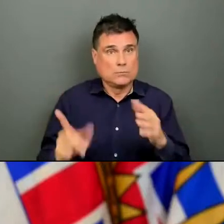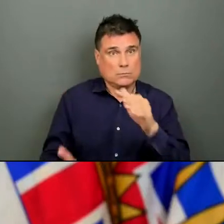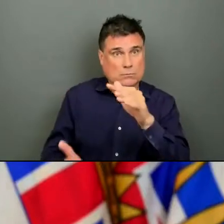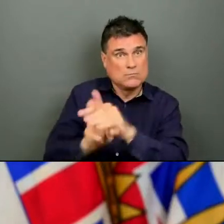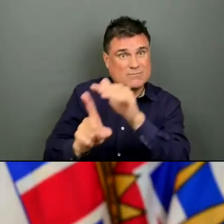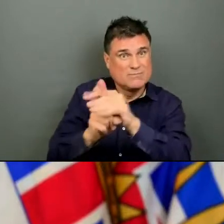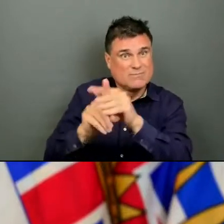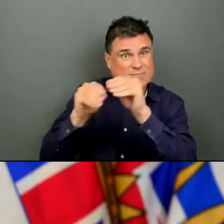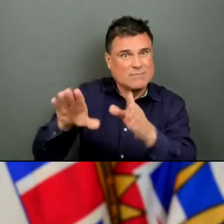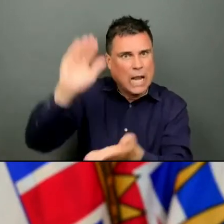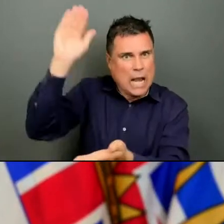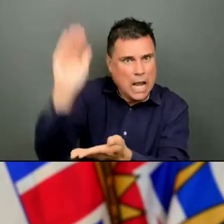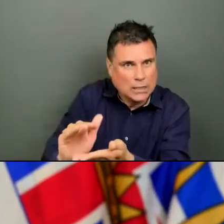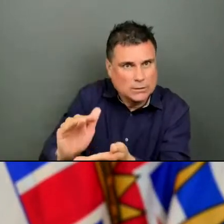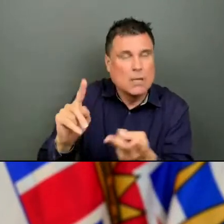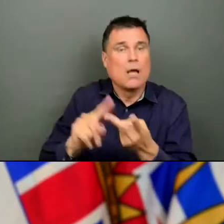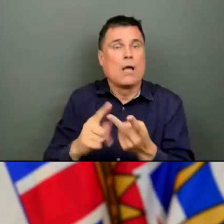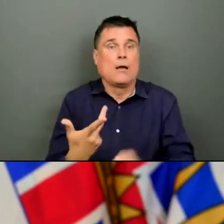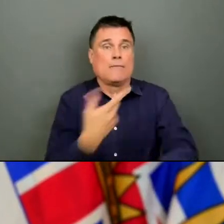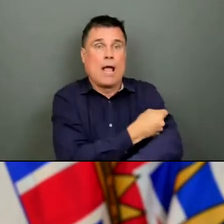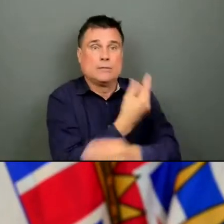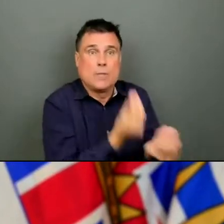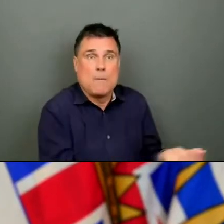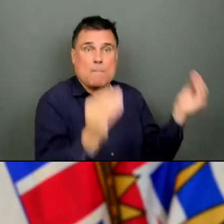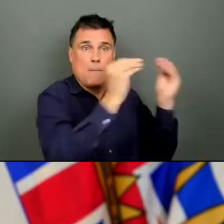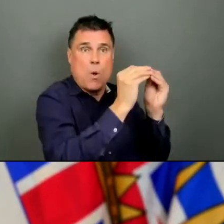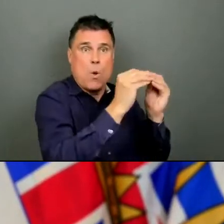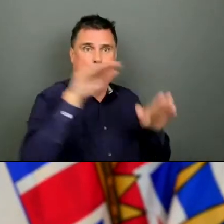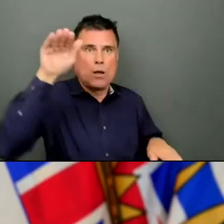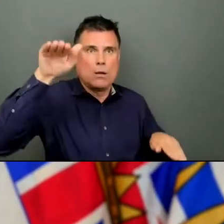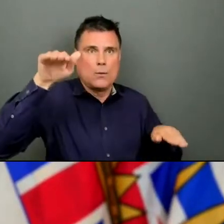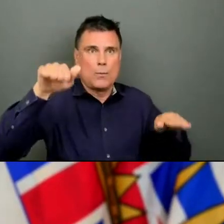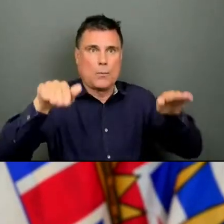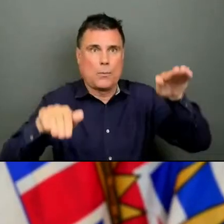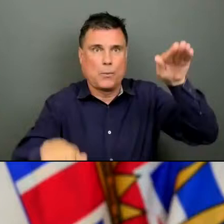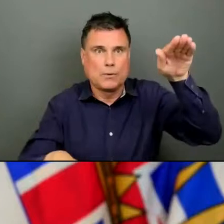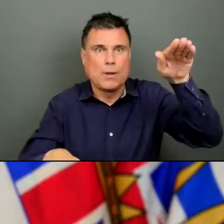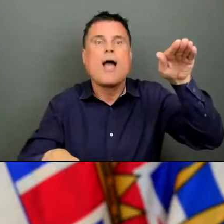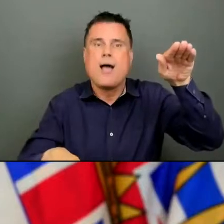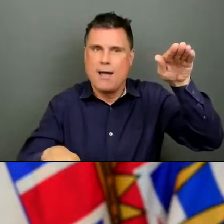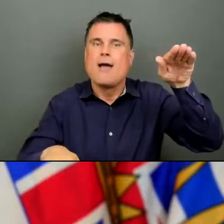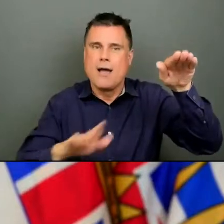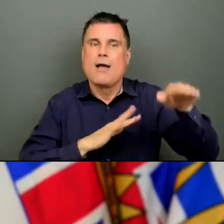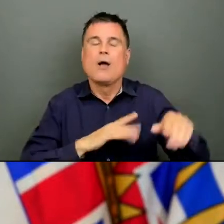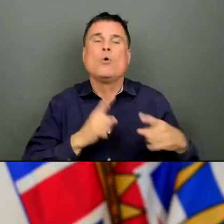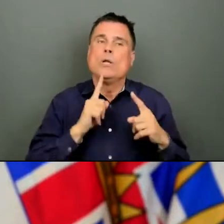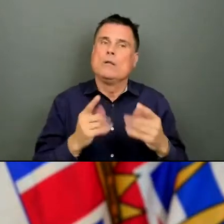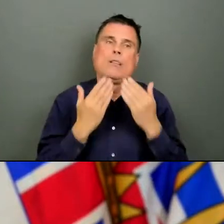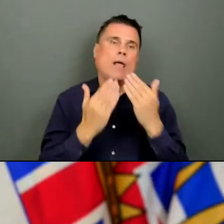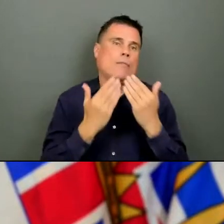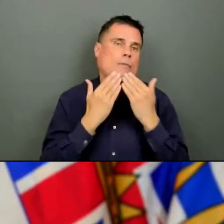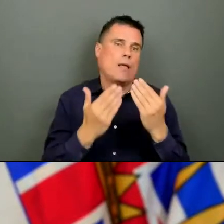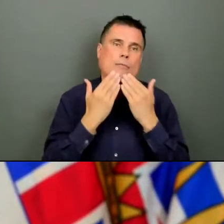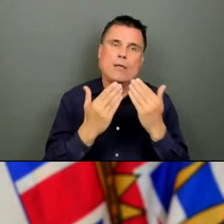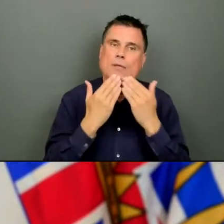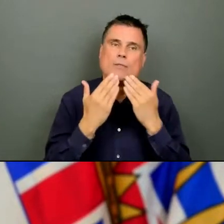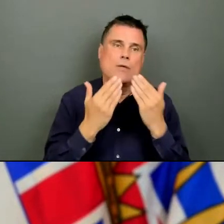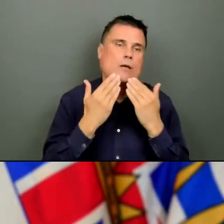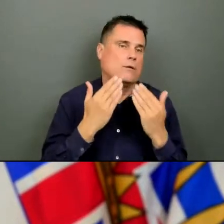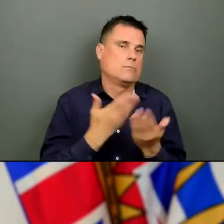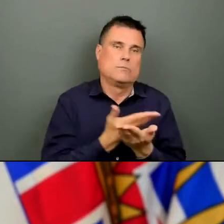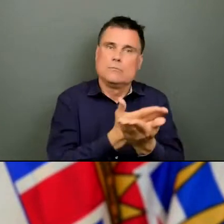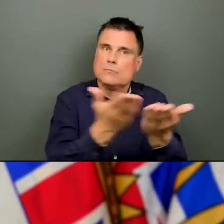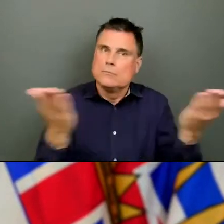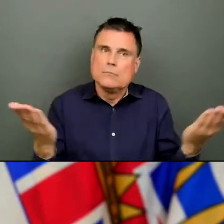immunized. I want you to know how grateful and thankful we all are that you have and continue to do